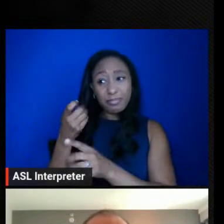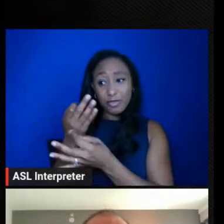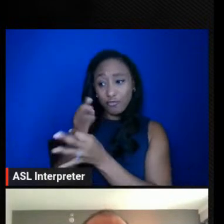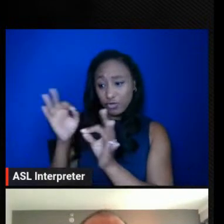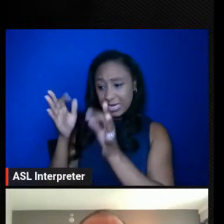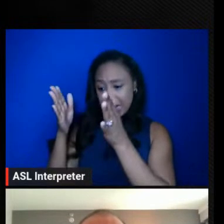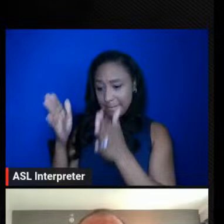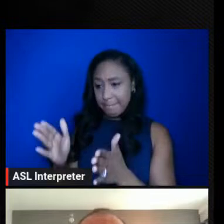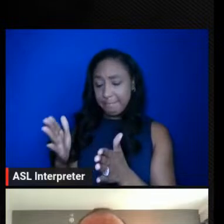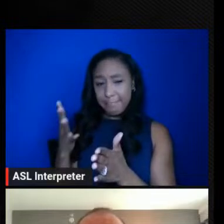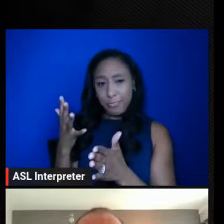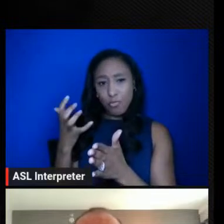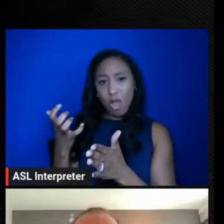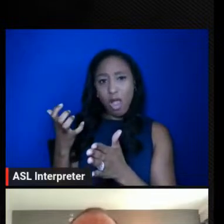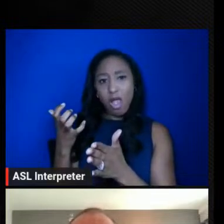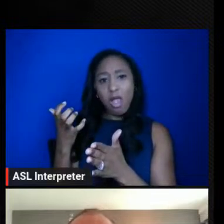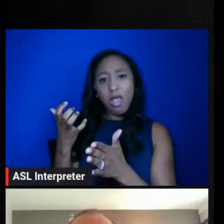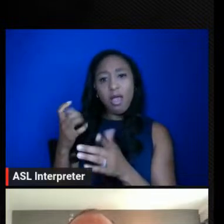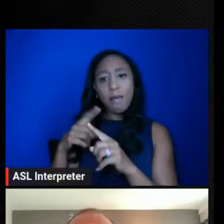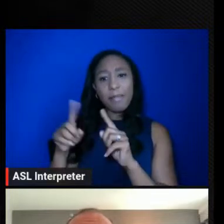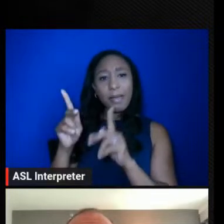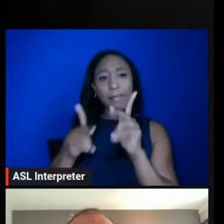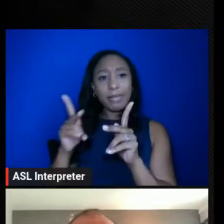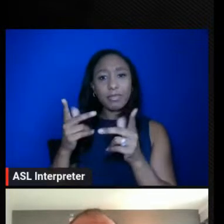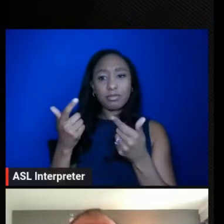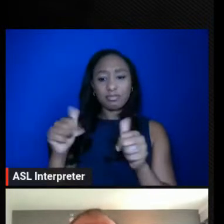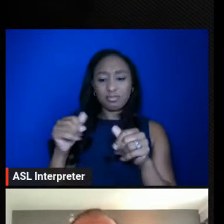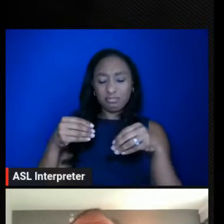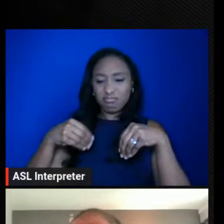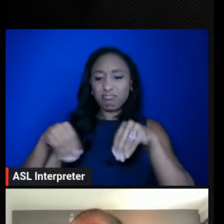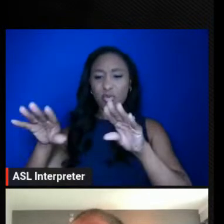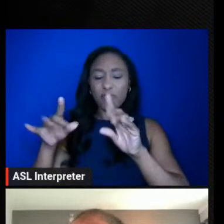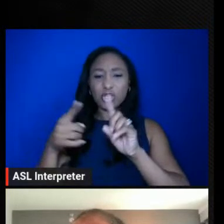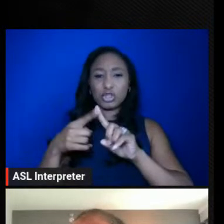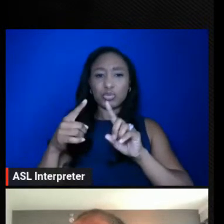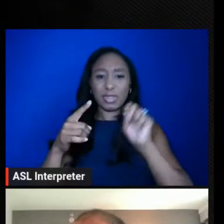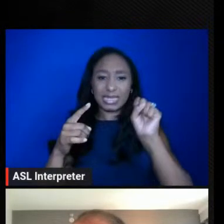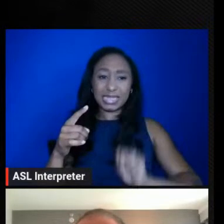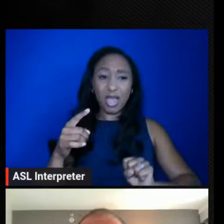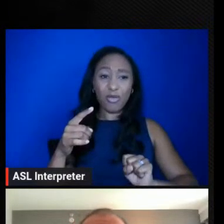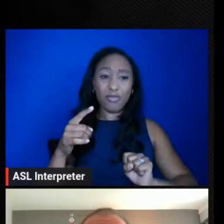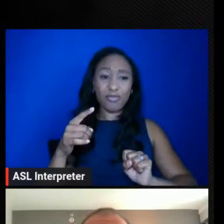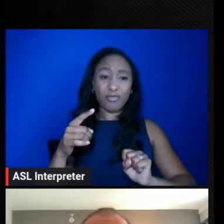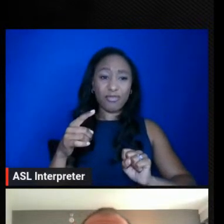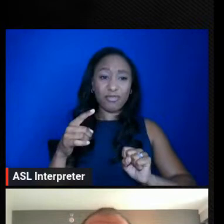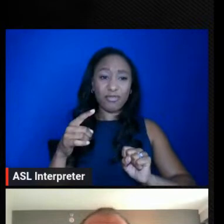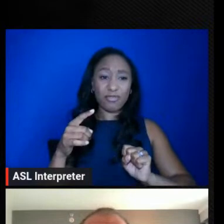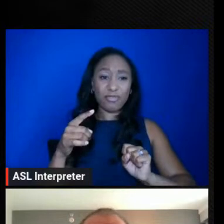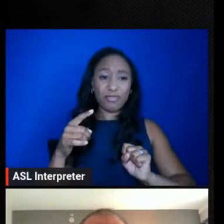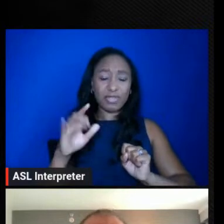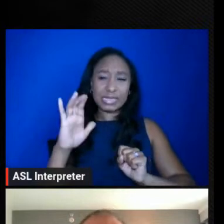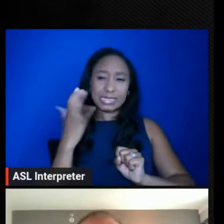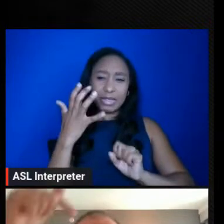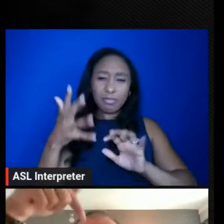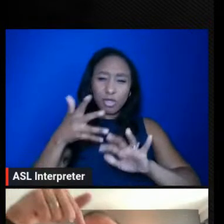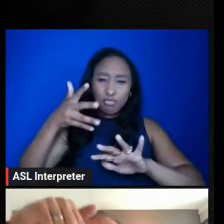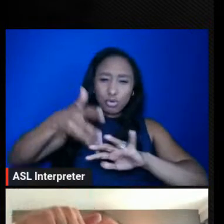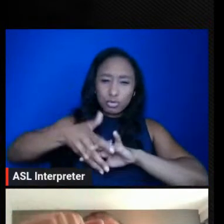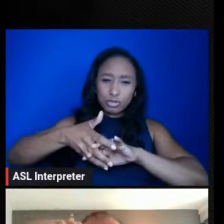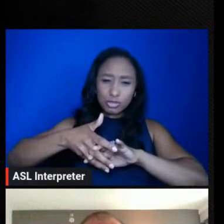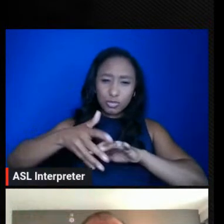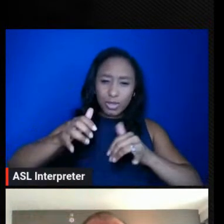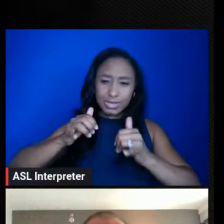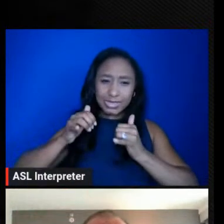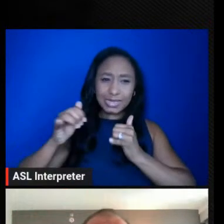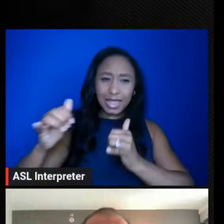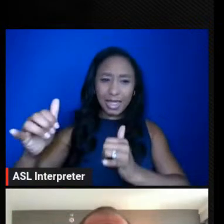and victims of kidnapping made to go south, the routes were largely the same. And they might even